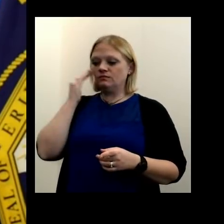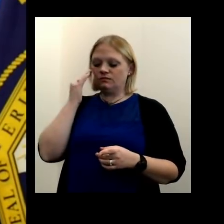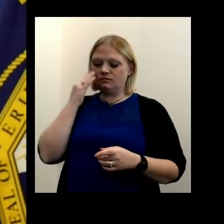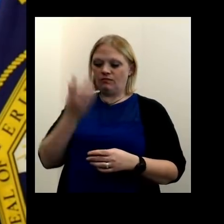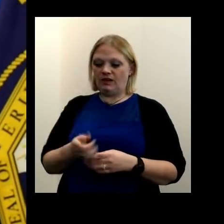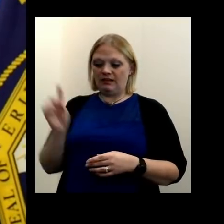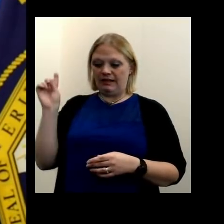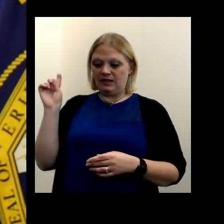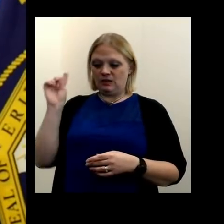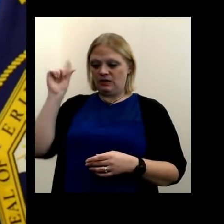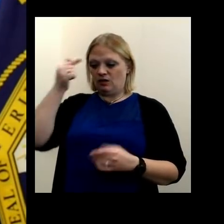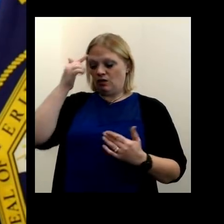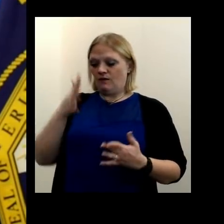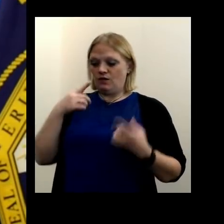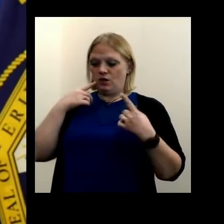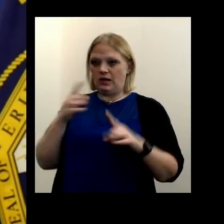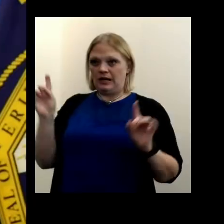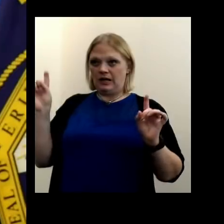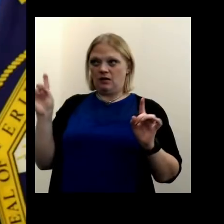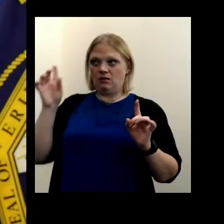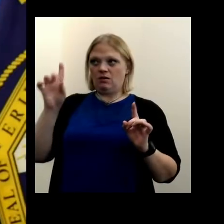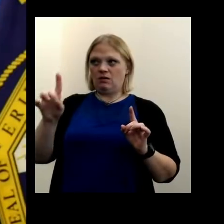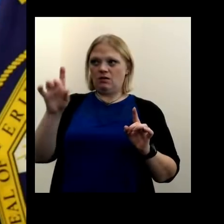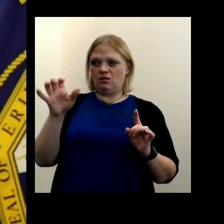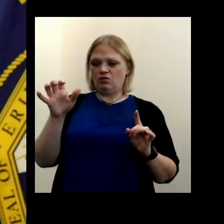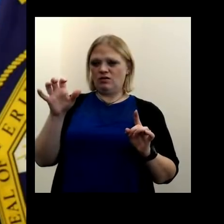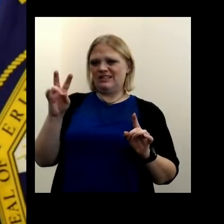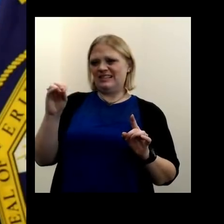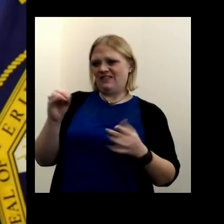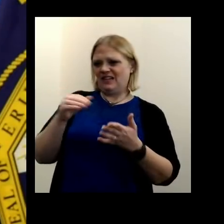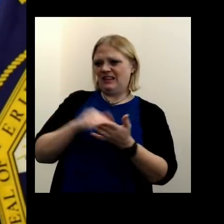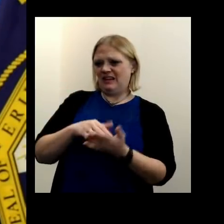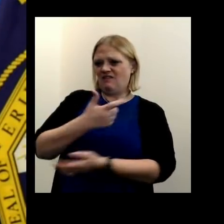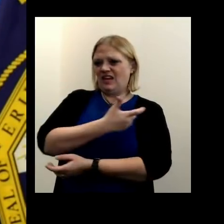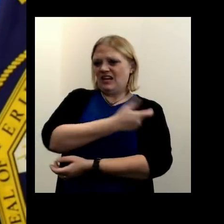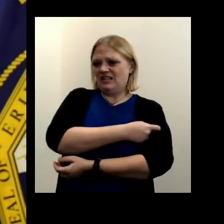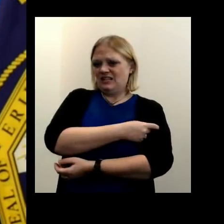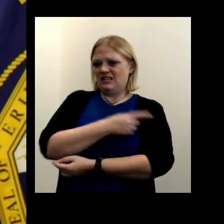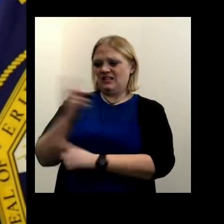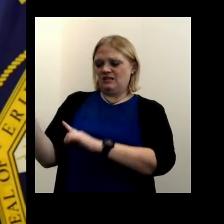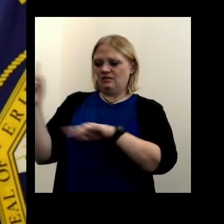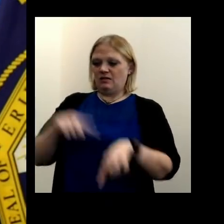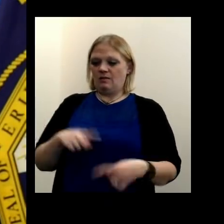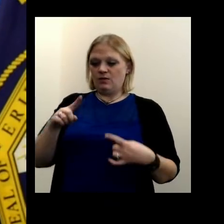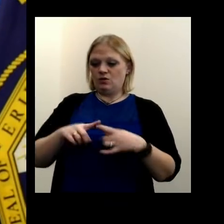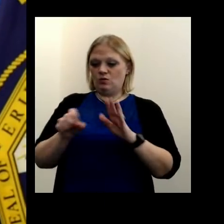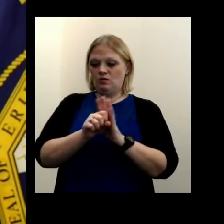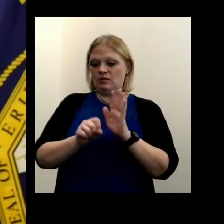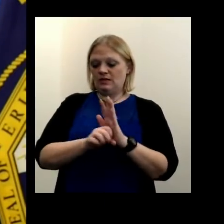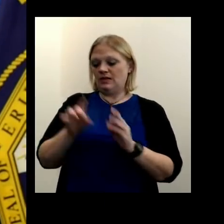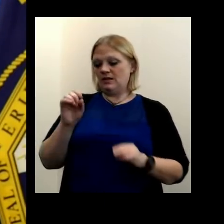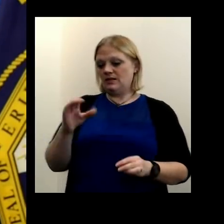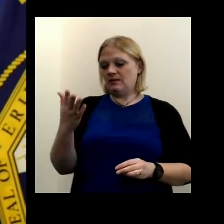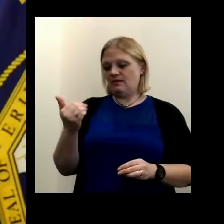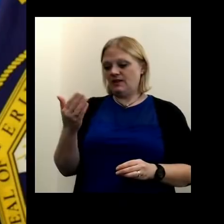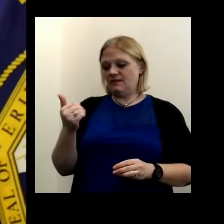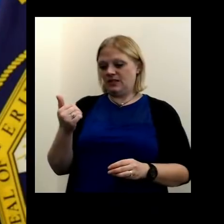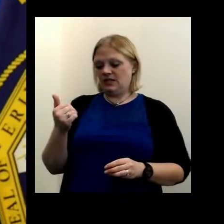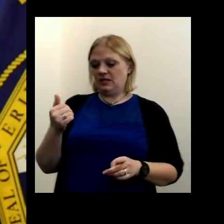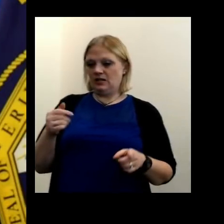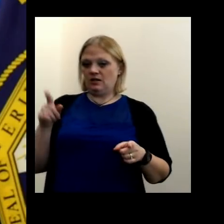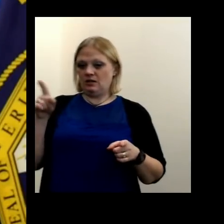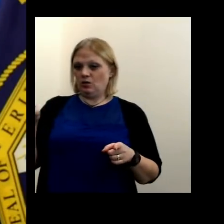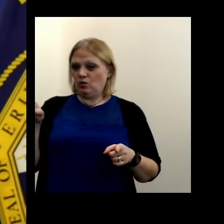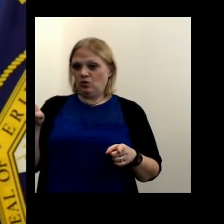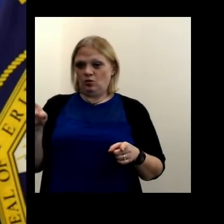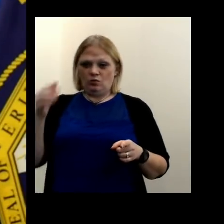last week the governor had announced that there was 170,000 vaccines that are coming to the state on December 15th. I'm just seeing if you are